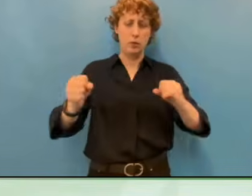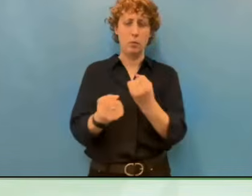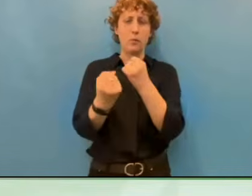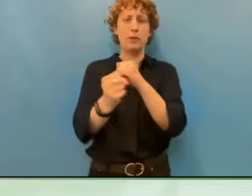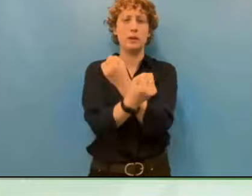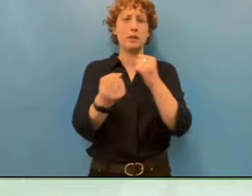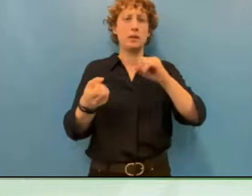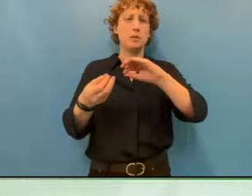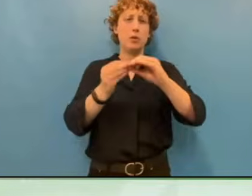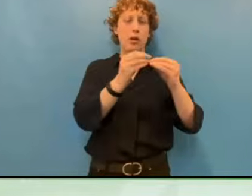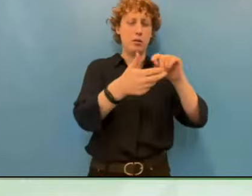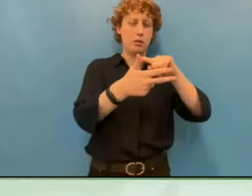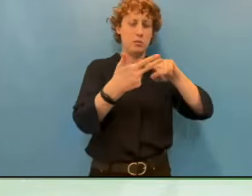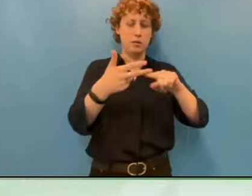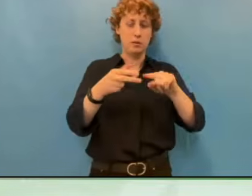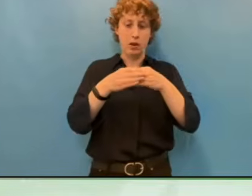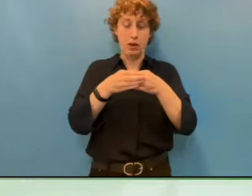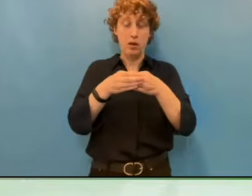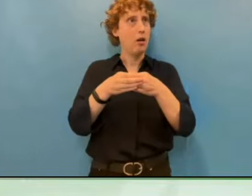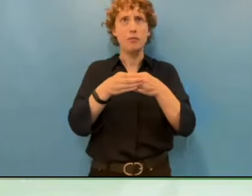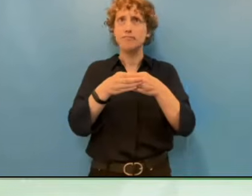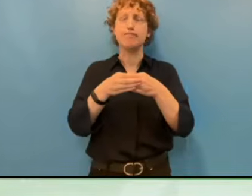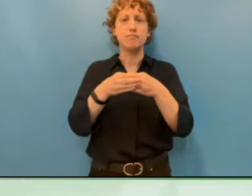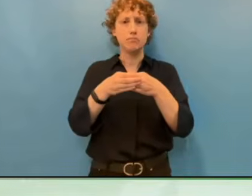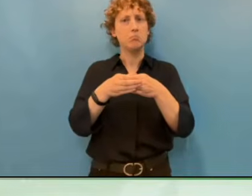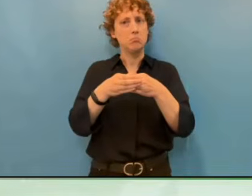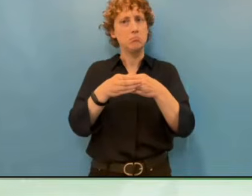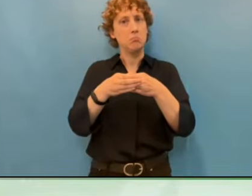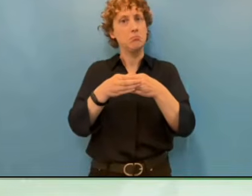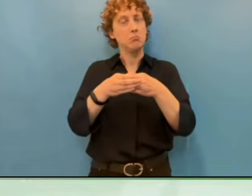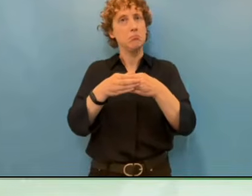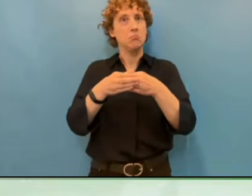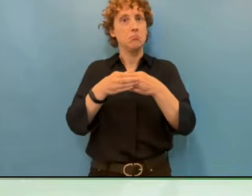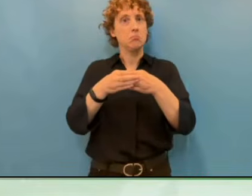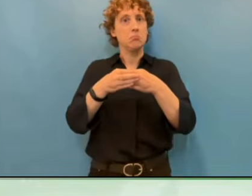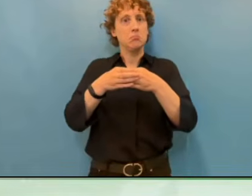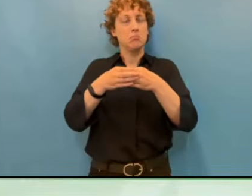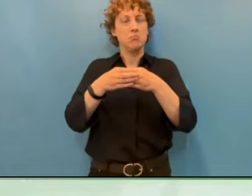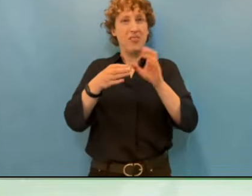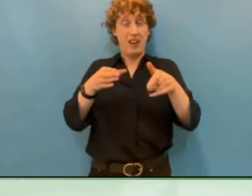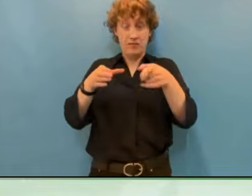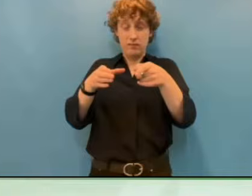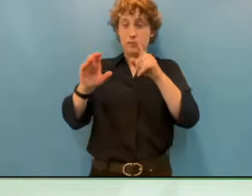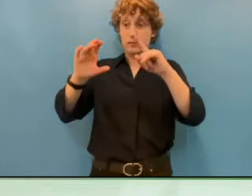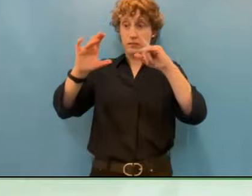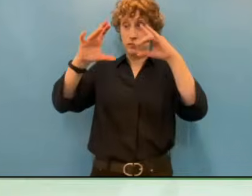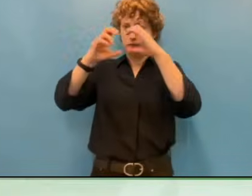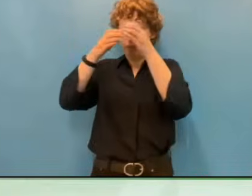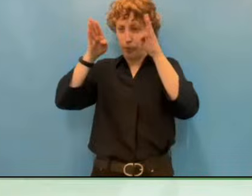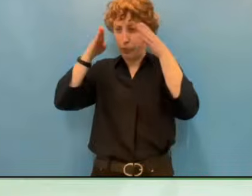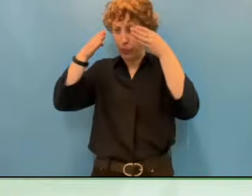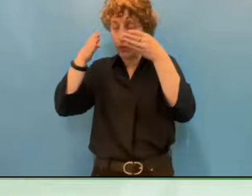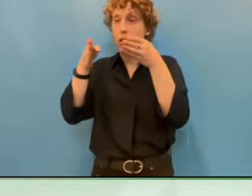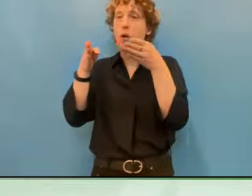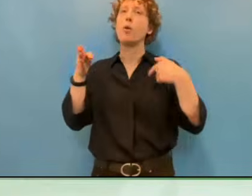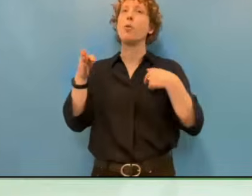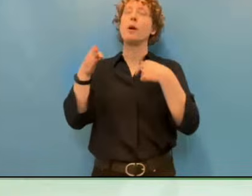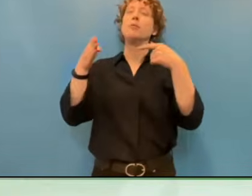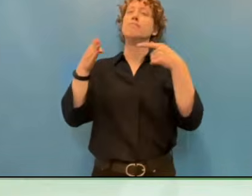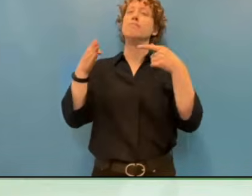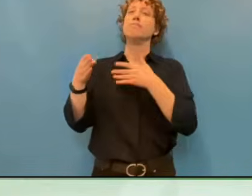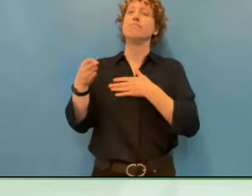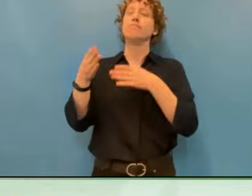that it's actually a little bit of a very narrow approach. So we broadened that up. Today we use a definition